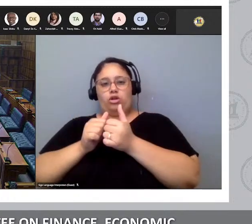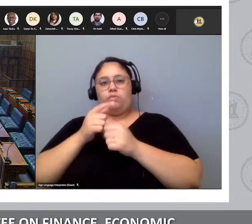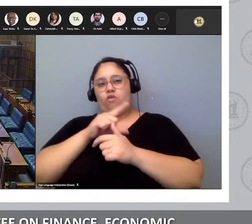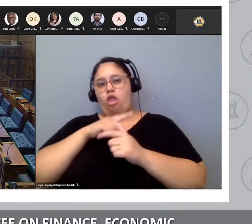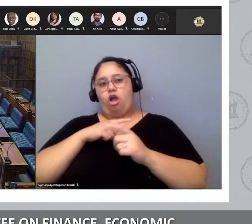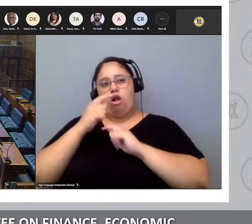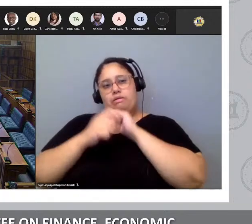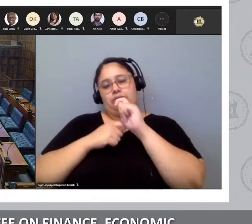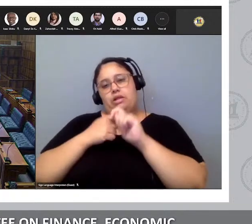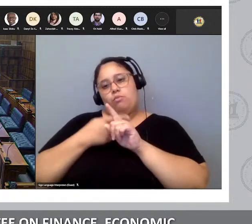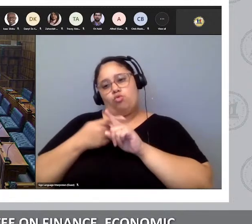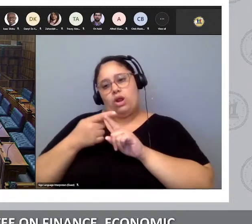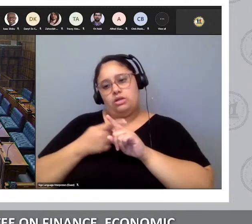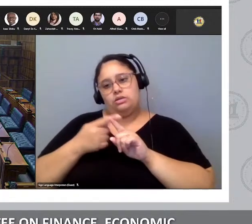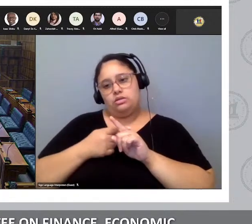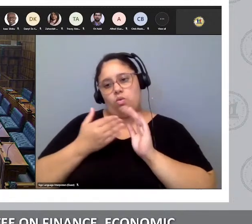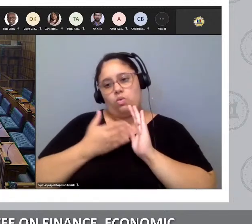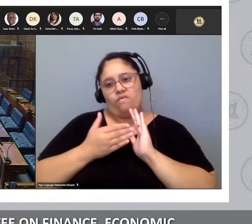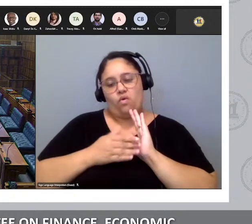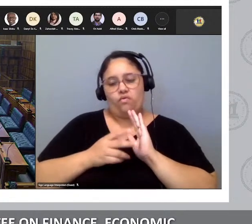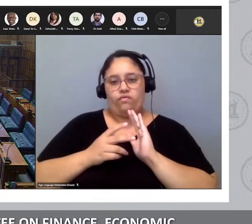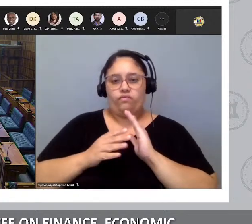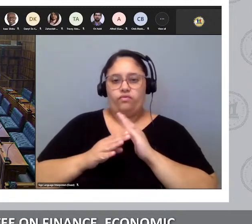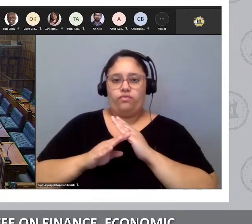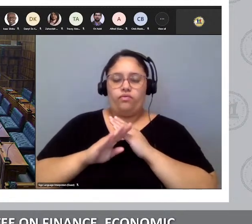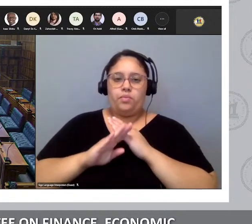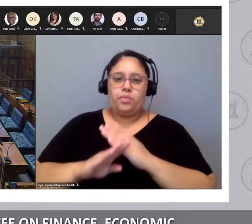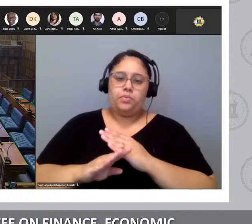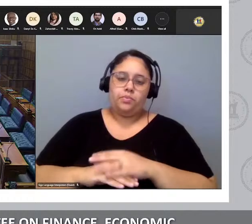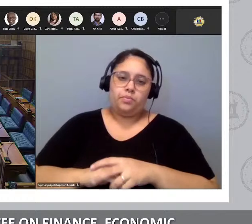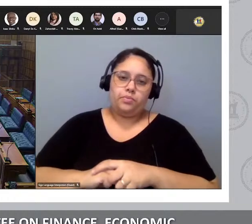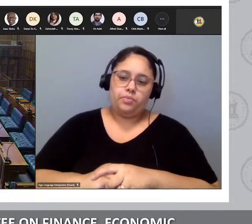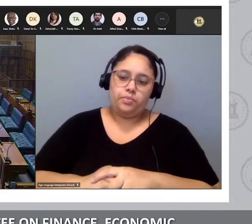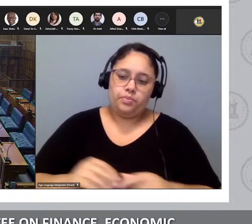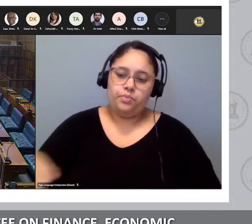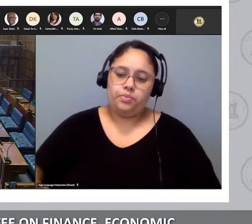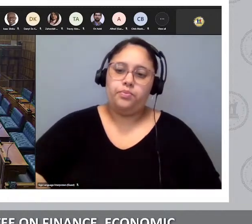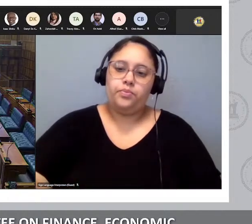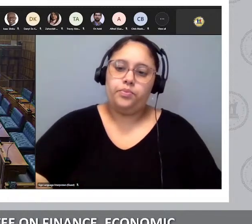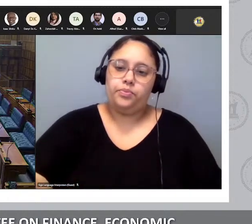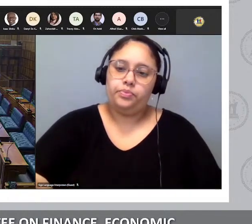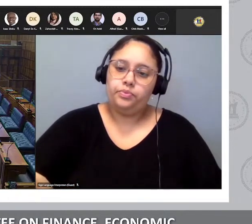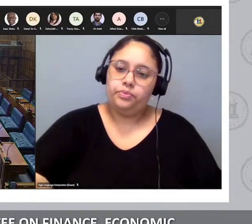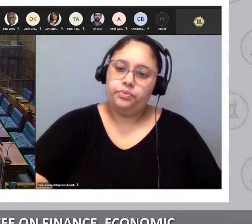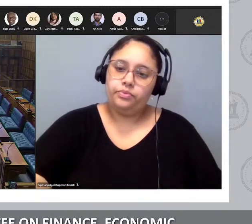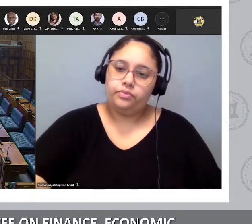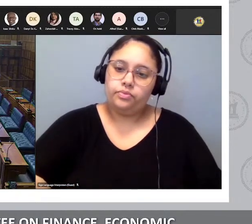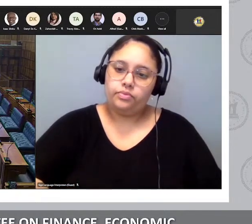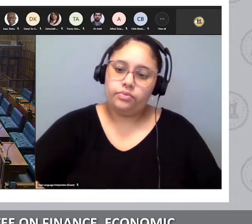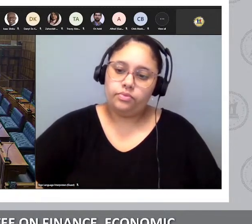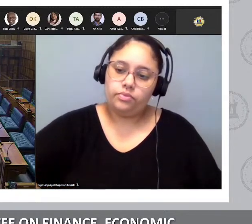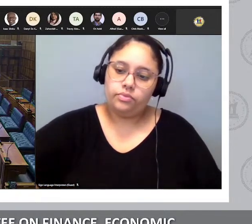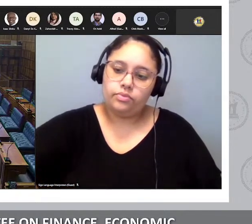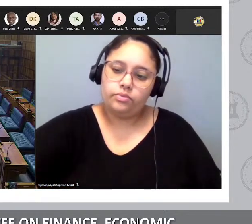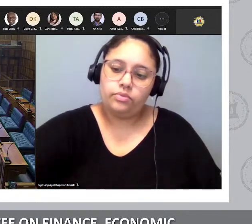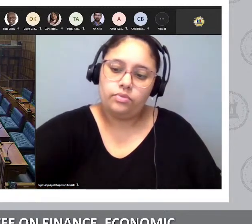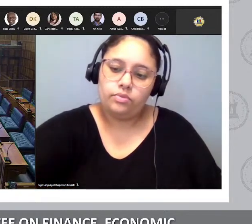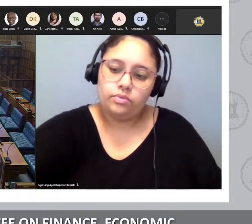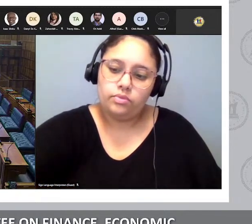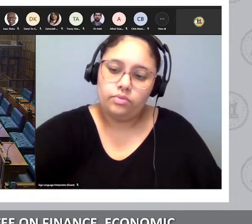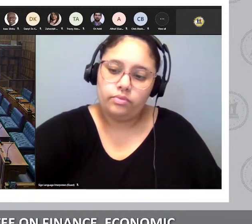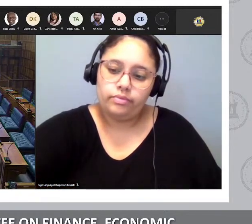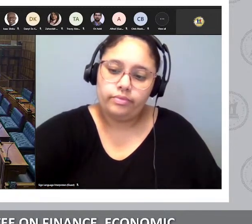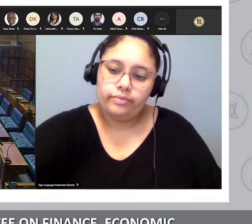long-term leases and removal of restrictions all right um what I can say is at the moment your your